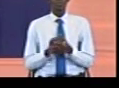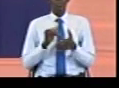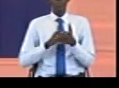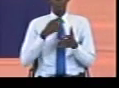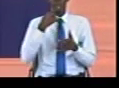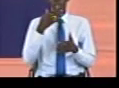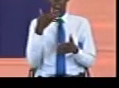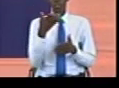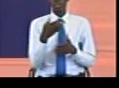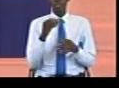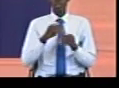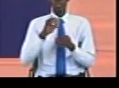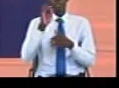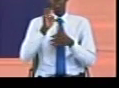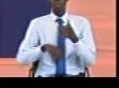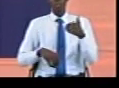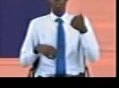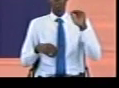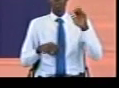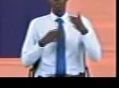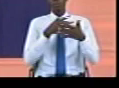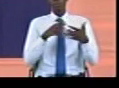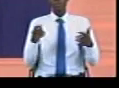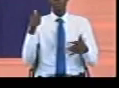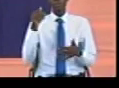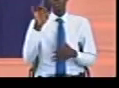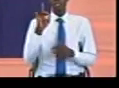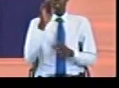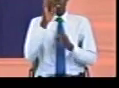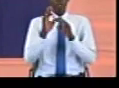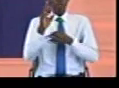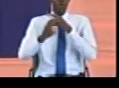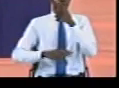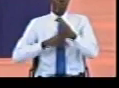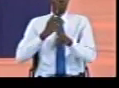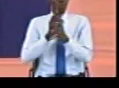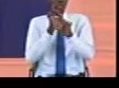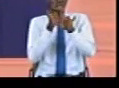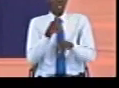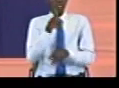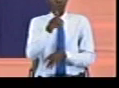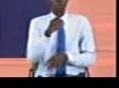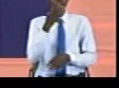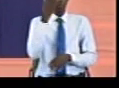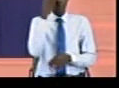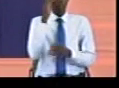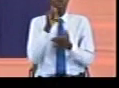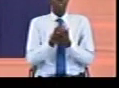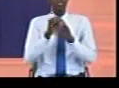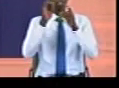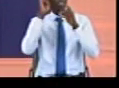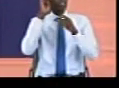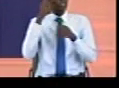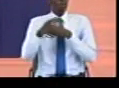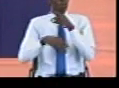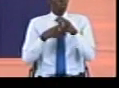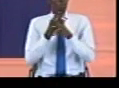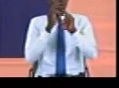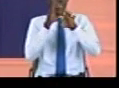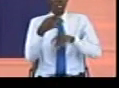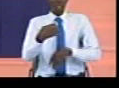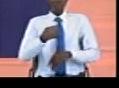15, verse 18, if the world hates you, ye know that it hated me before it hated you. If ye